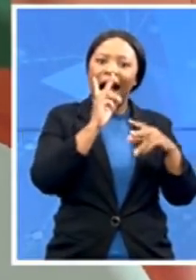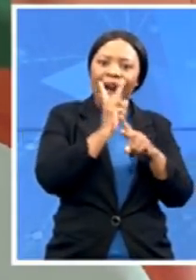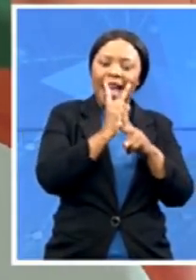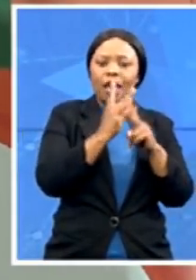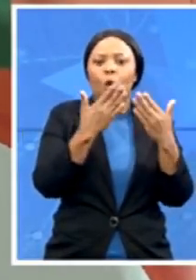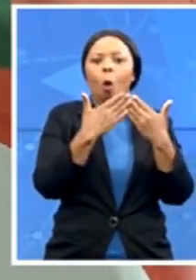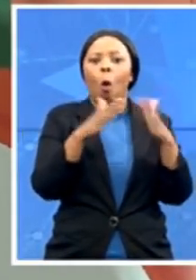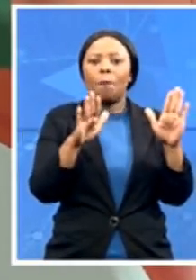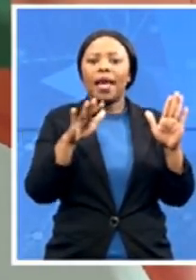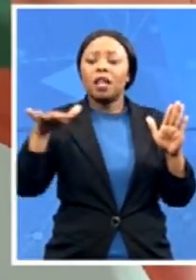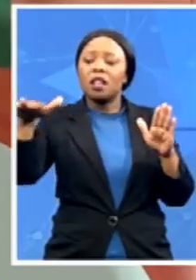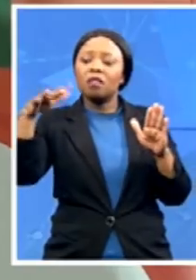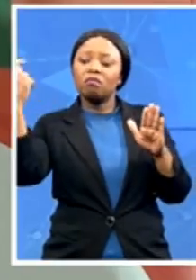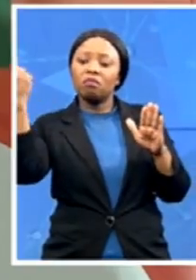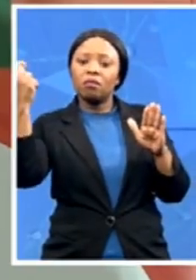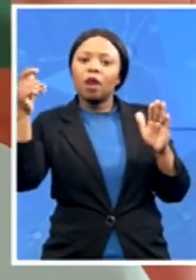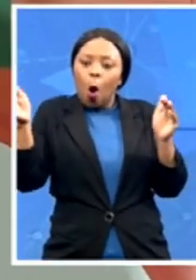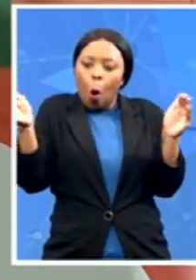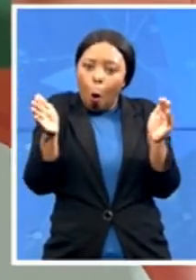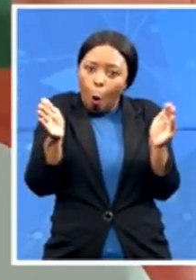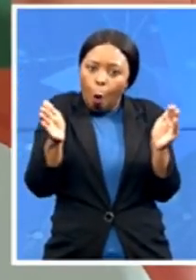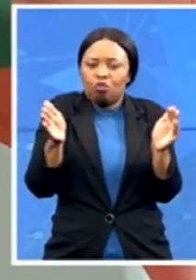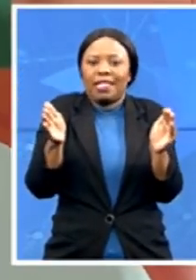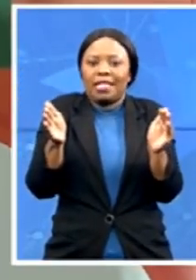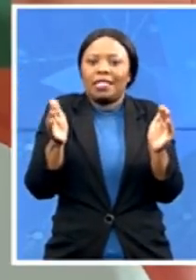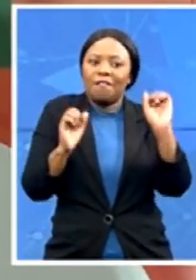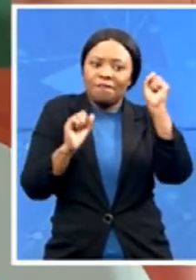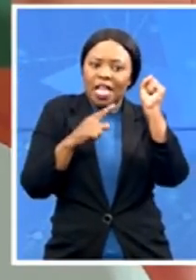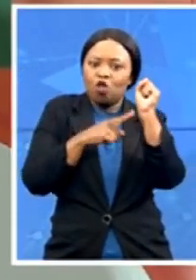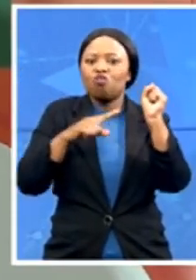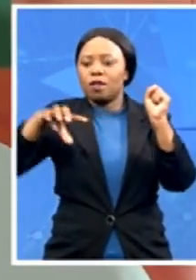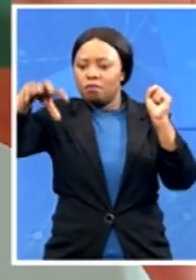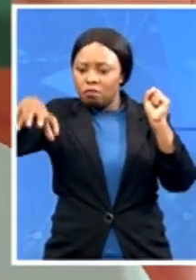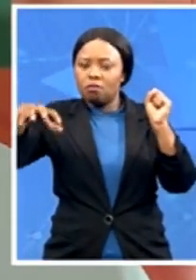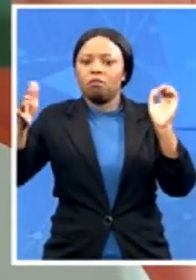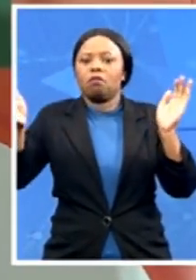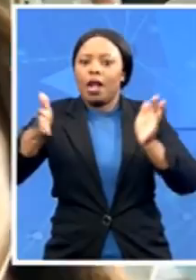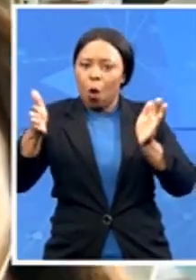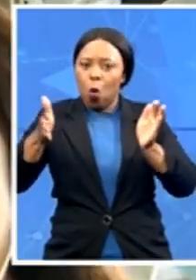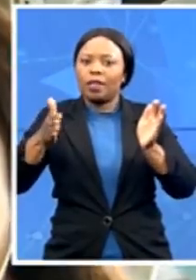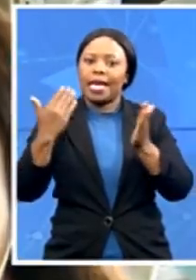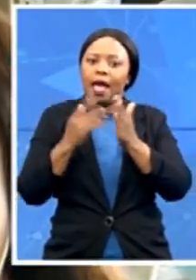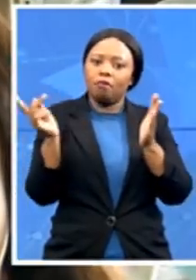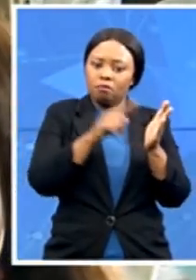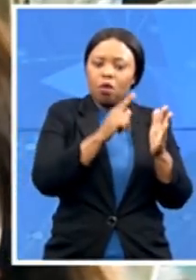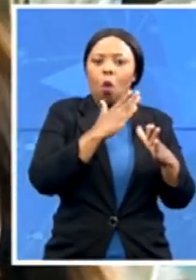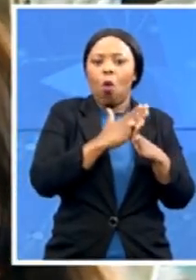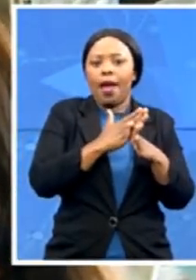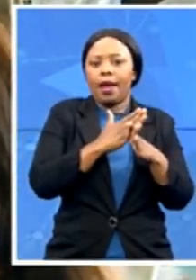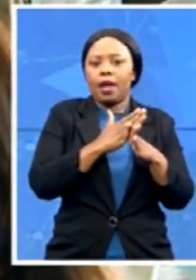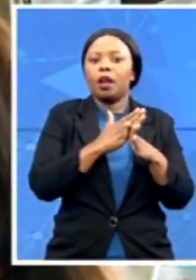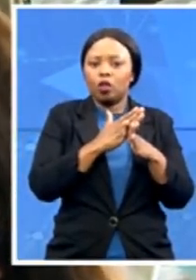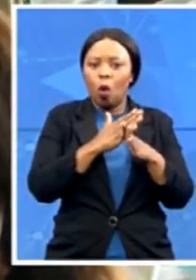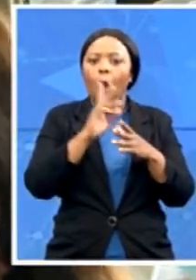live. UDM municipalities will also conduct audits of current